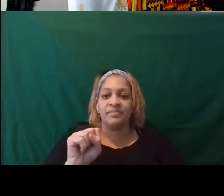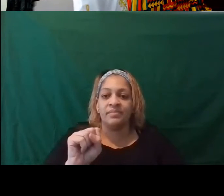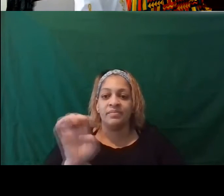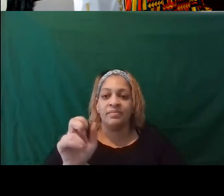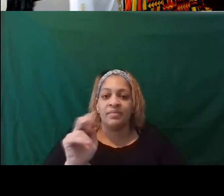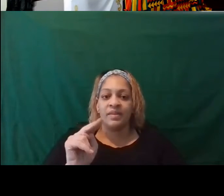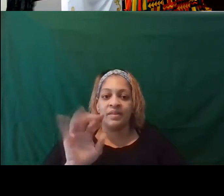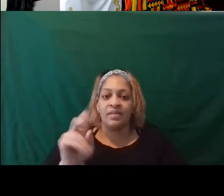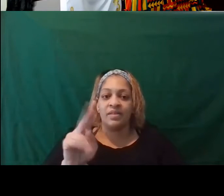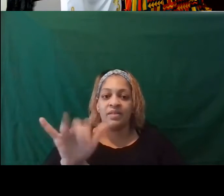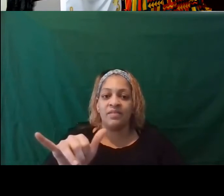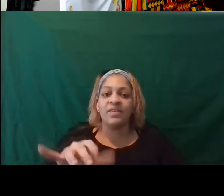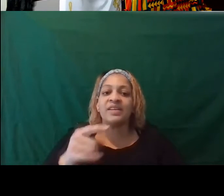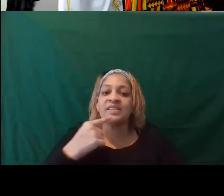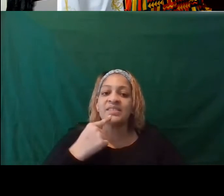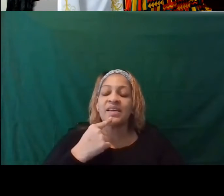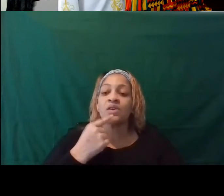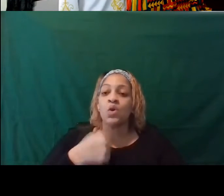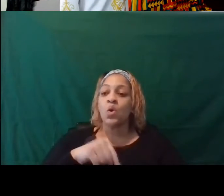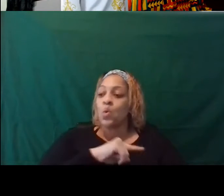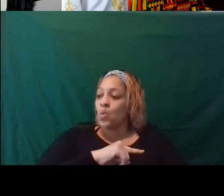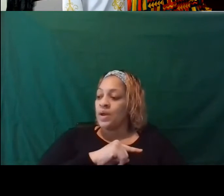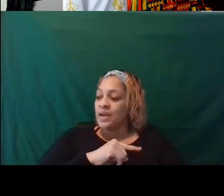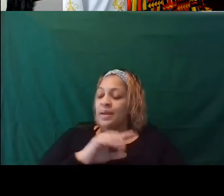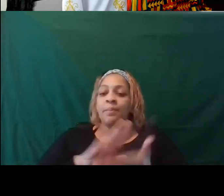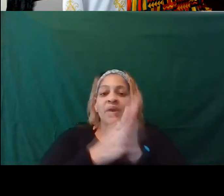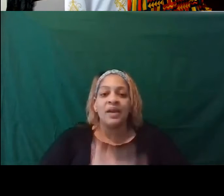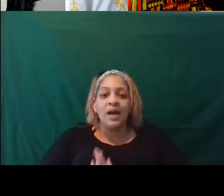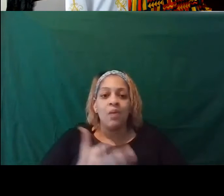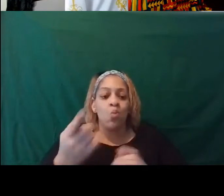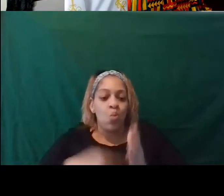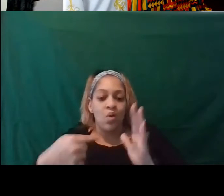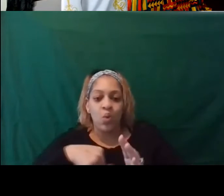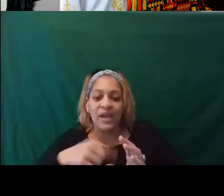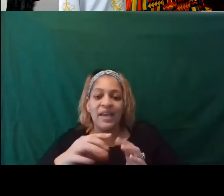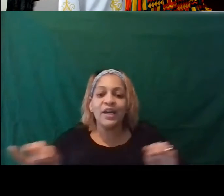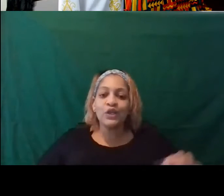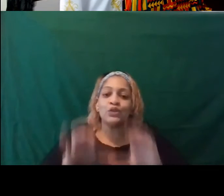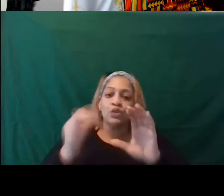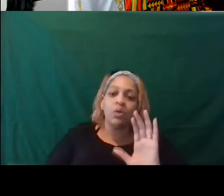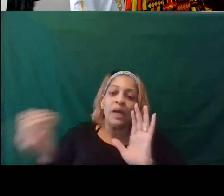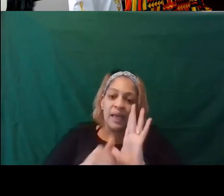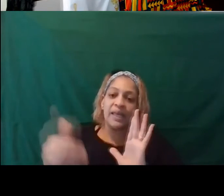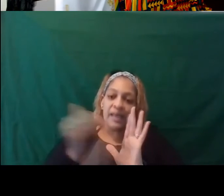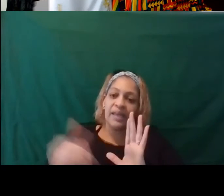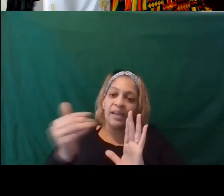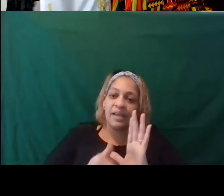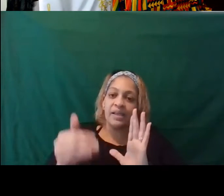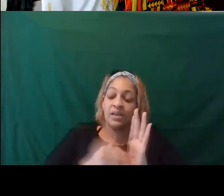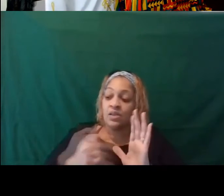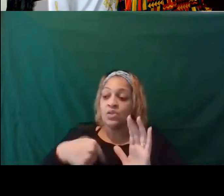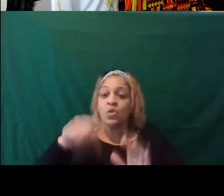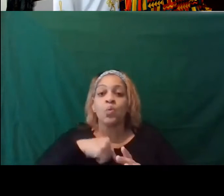today, because we become what we repeatedly do. So if we look at what we repeatedly do, what is it